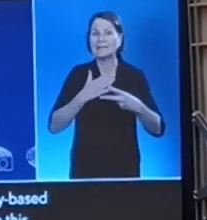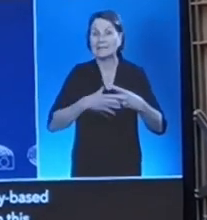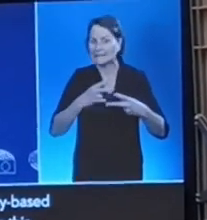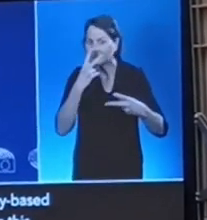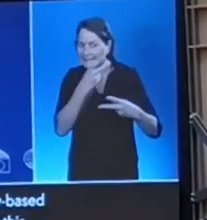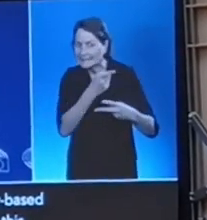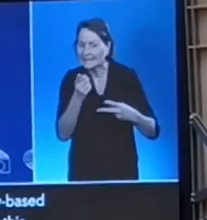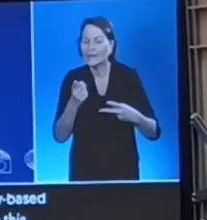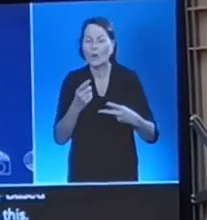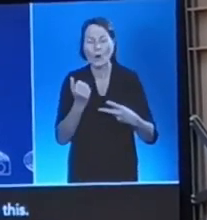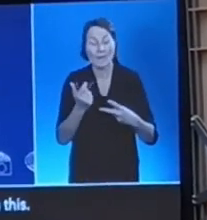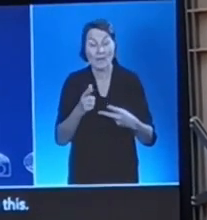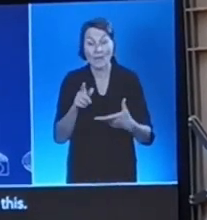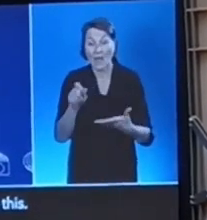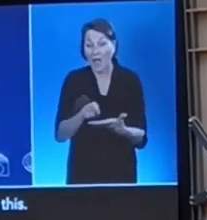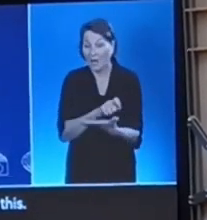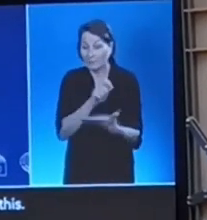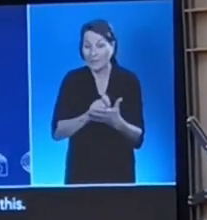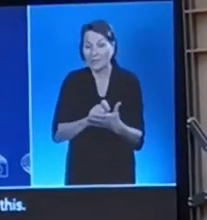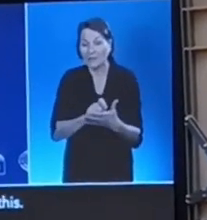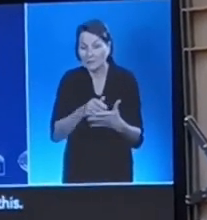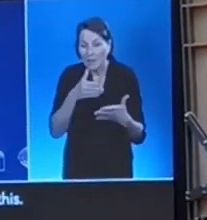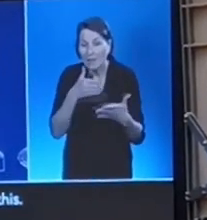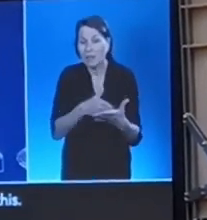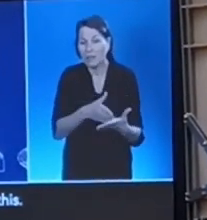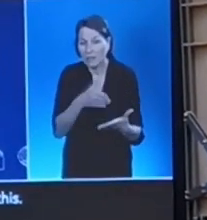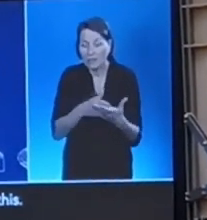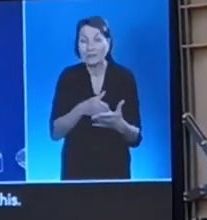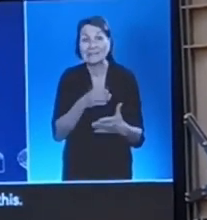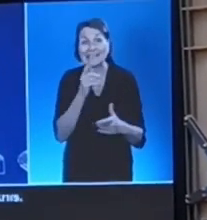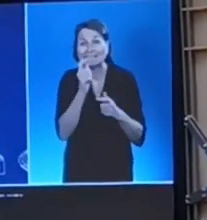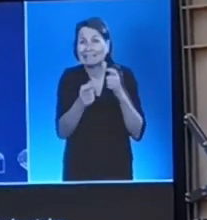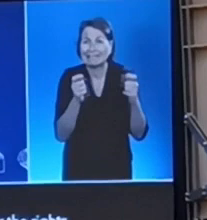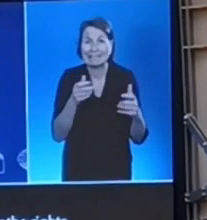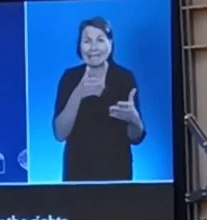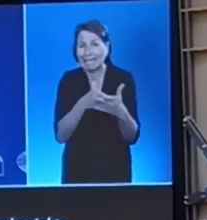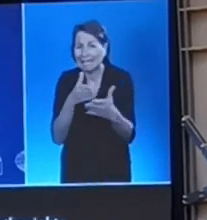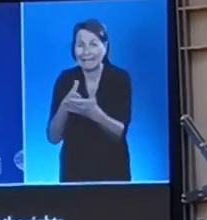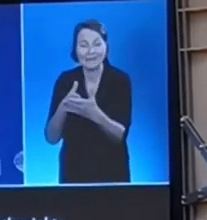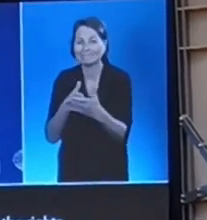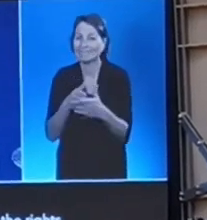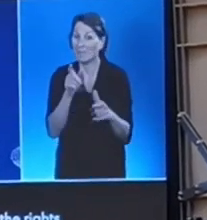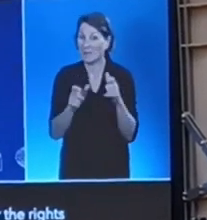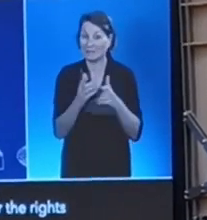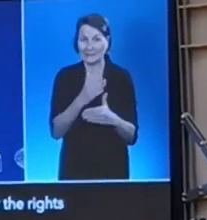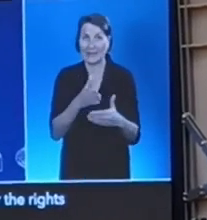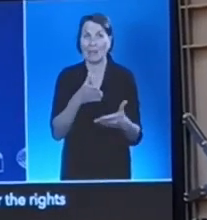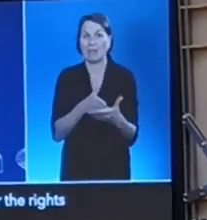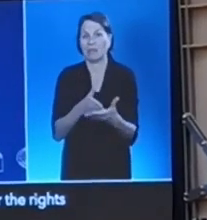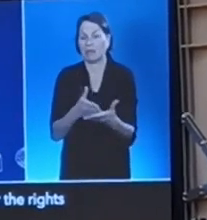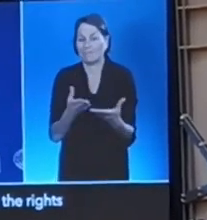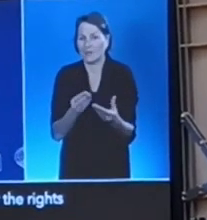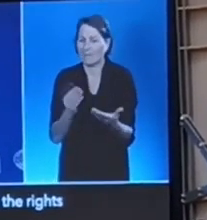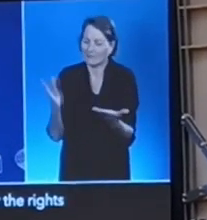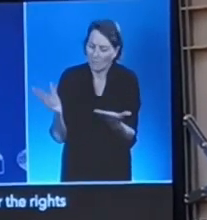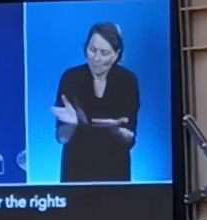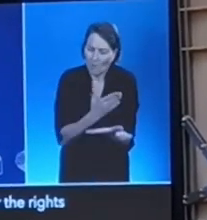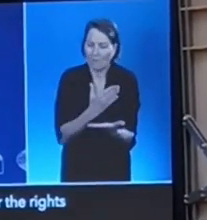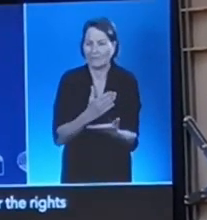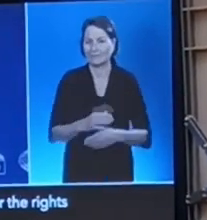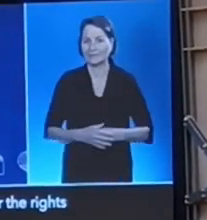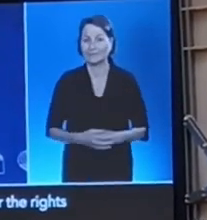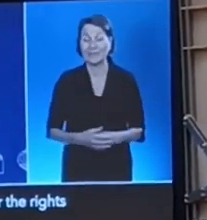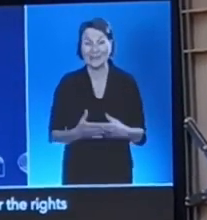administrative restrictions that hinder the rights of persons with disabilities. In this spirit, we are eagerly awaiting